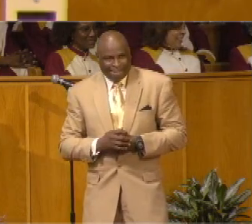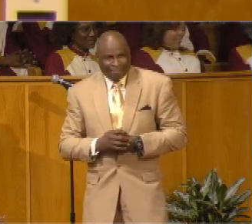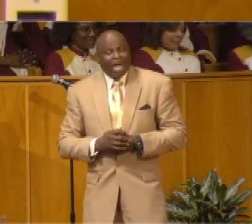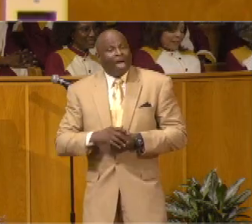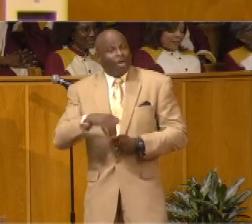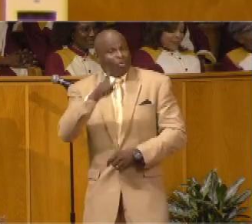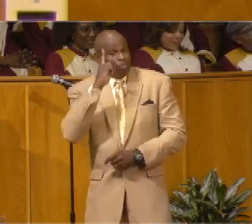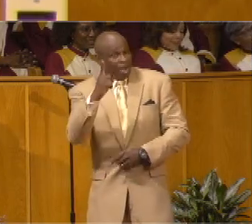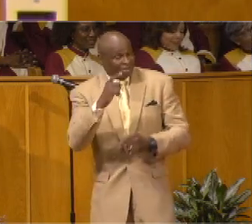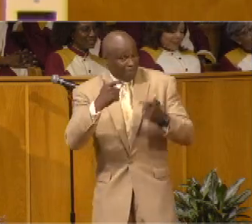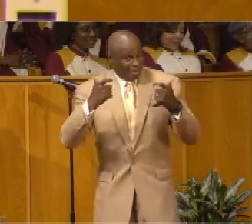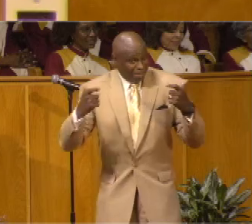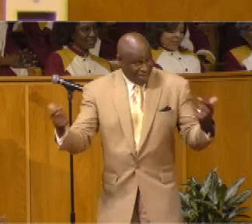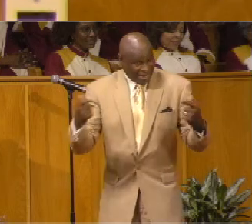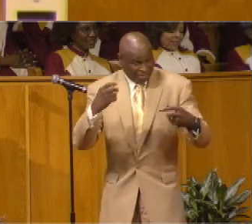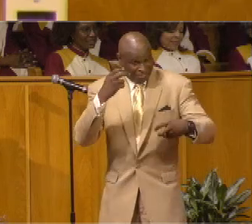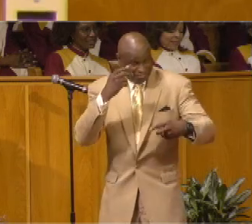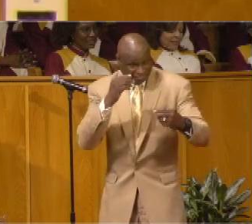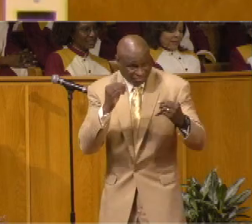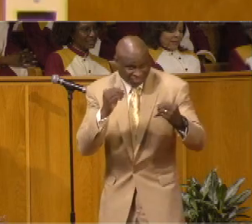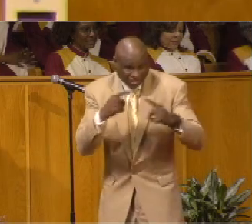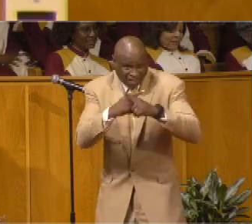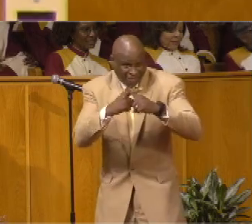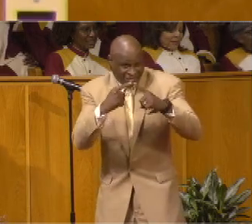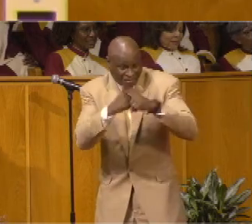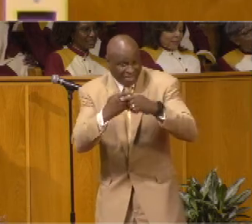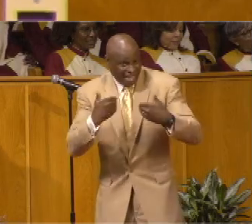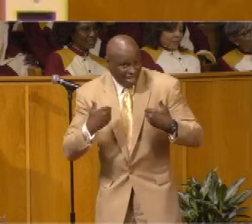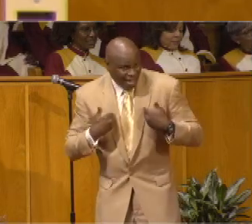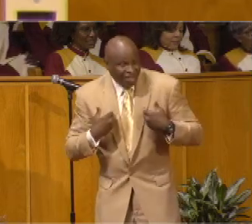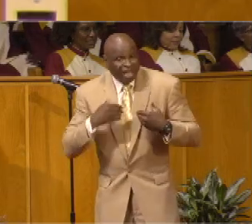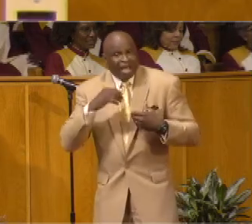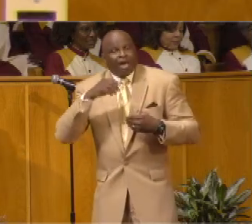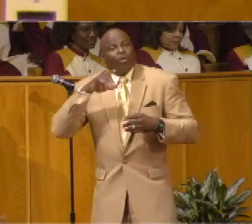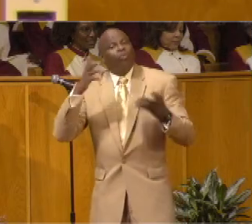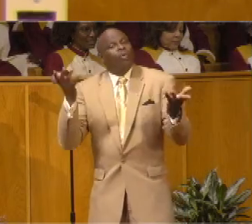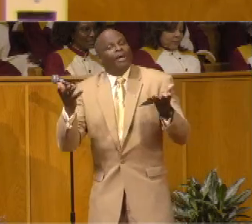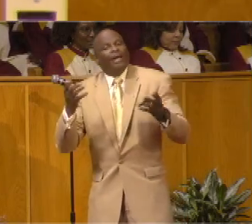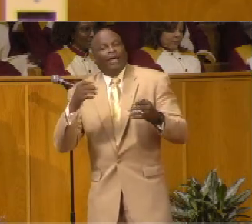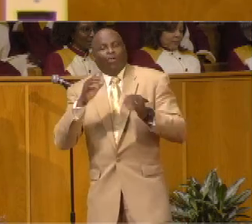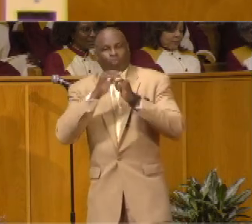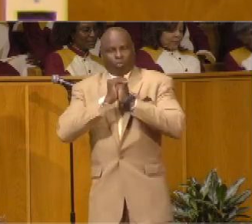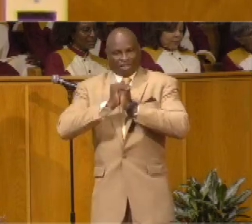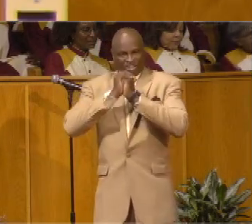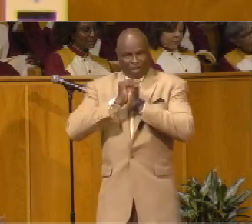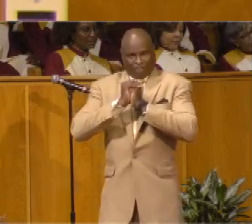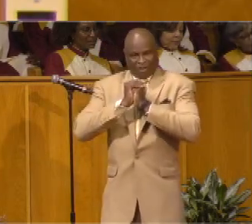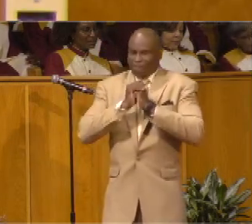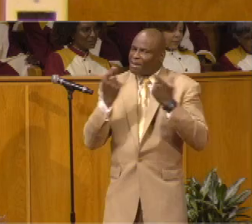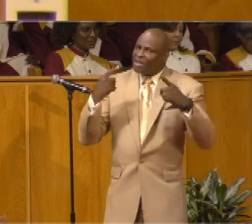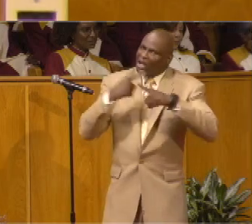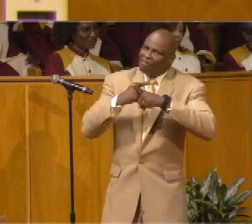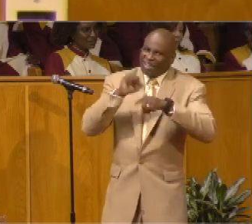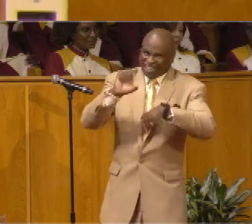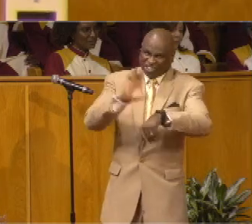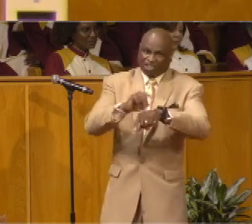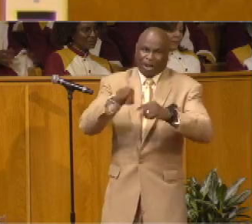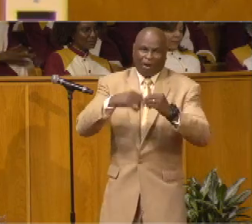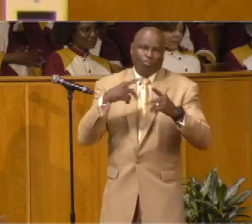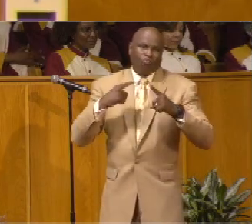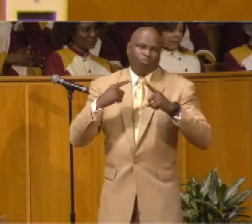And one of their major problems that Paul identifies is a problem in worship.